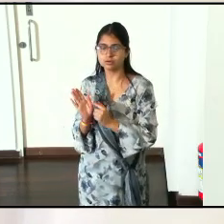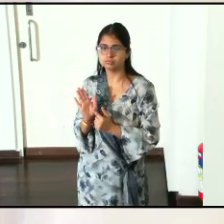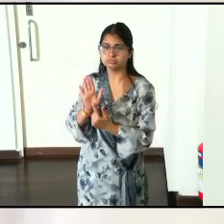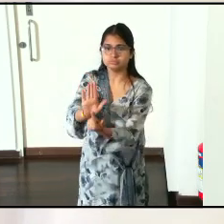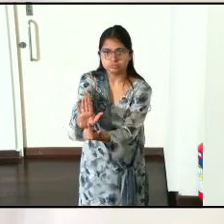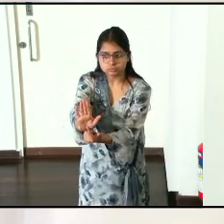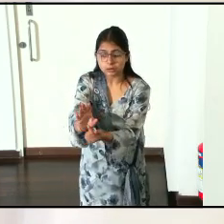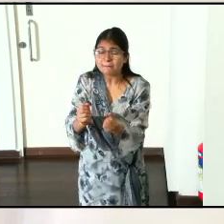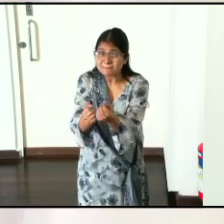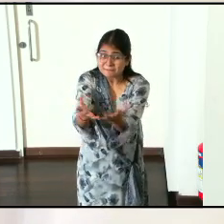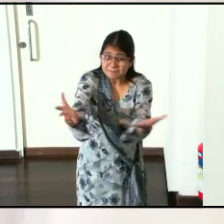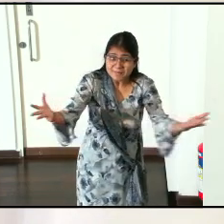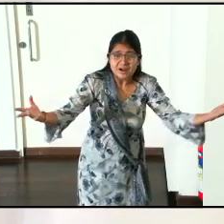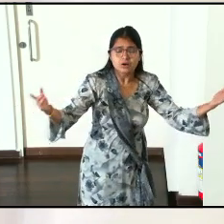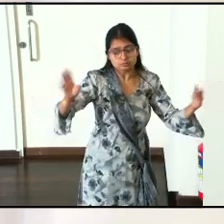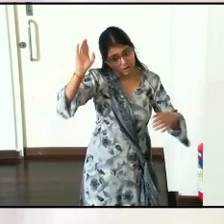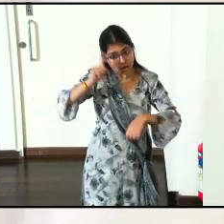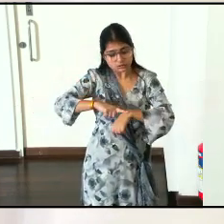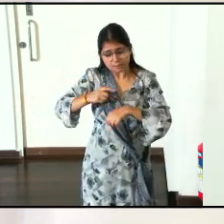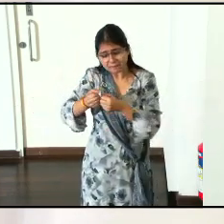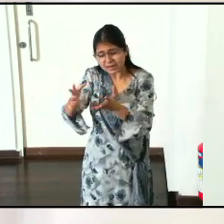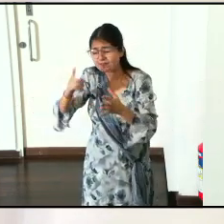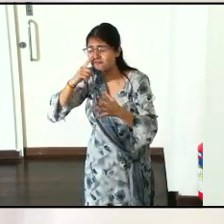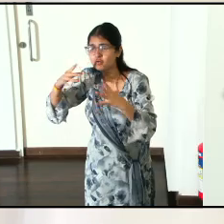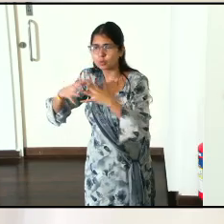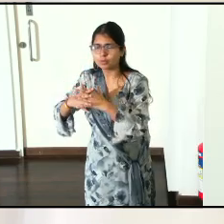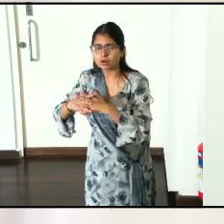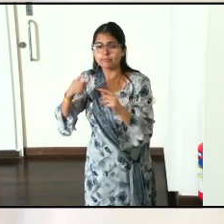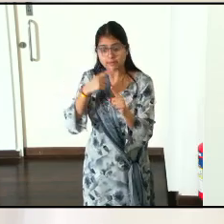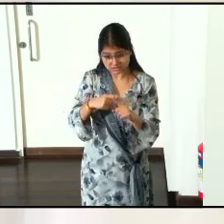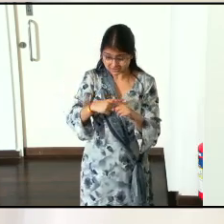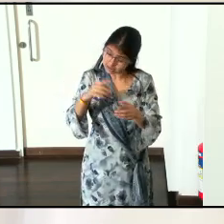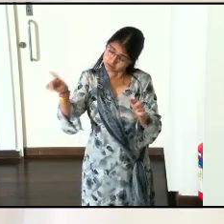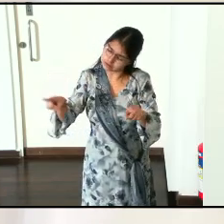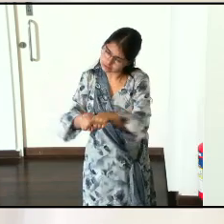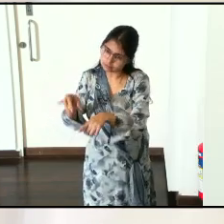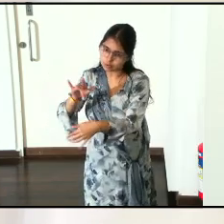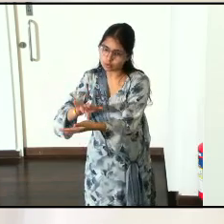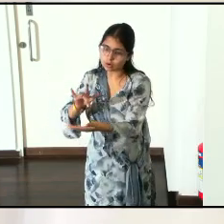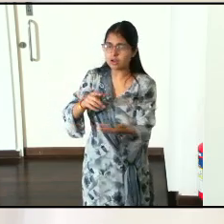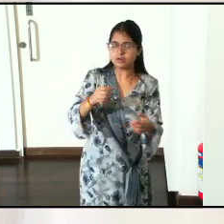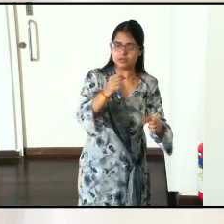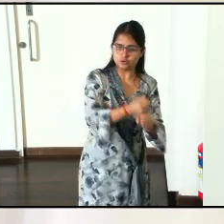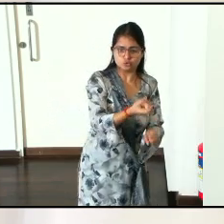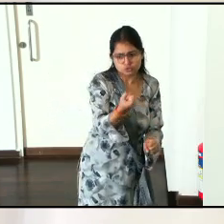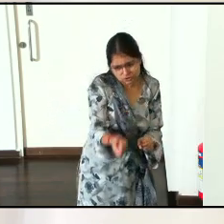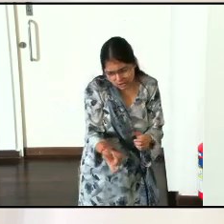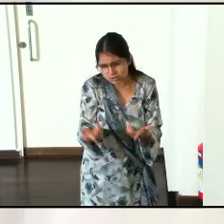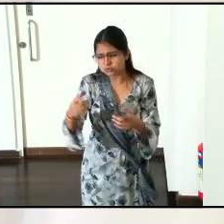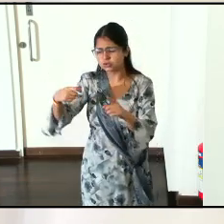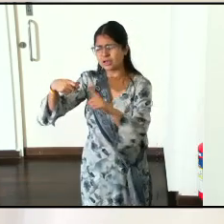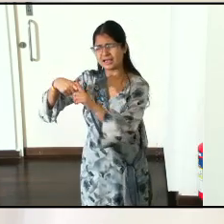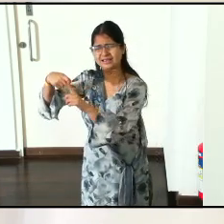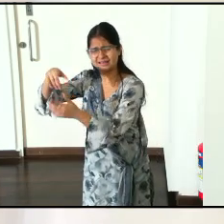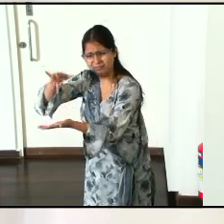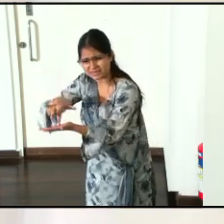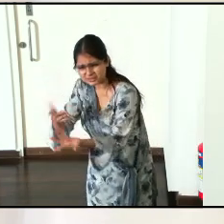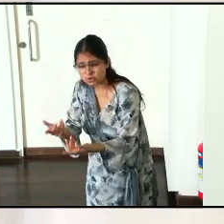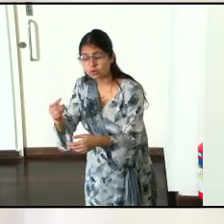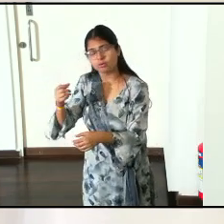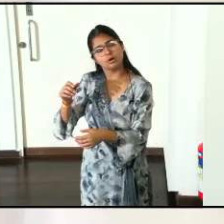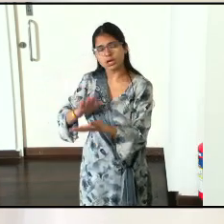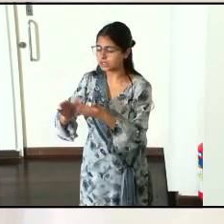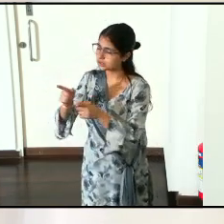many of those women at that time, also in Hyderabad, but much more obviously from Gujarat and so on. Those were the kinds of voices. Now, if